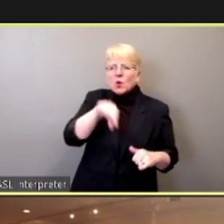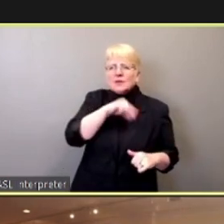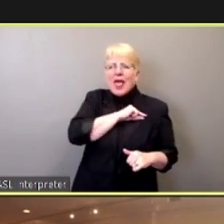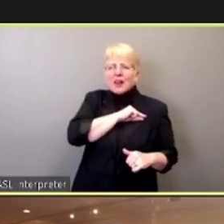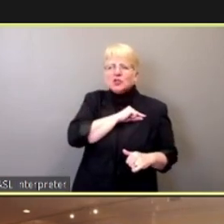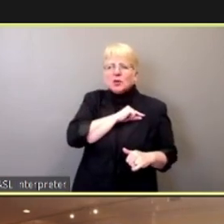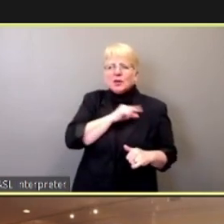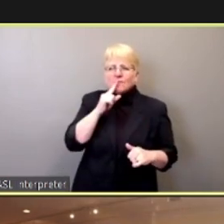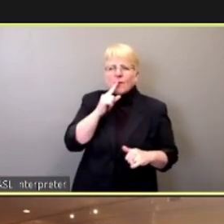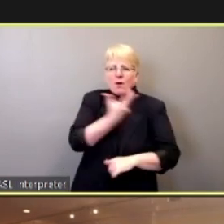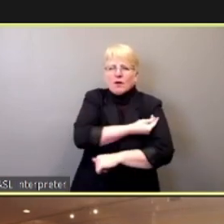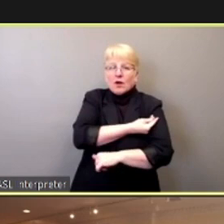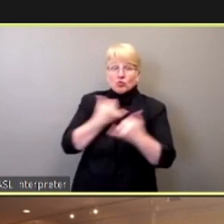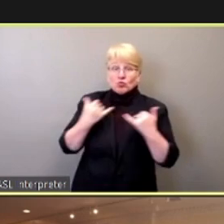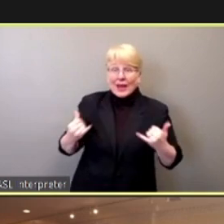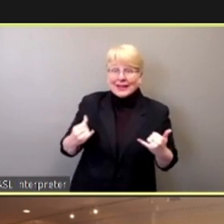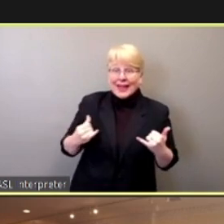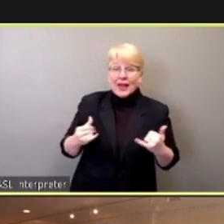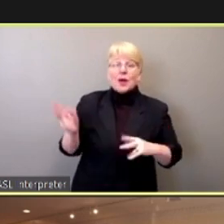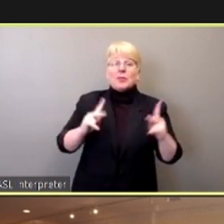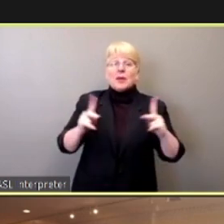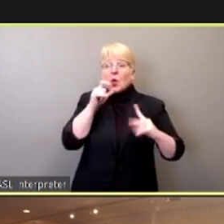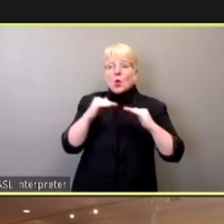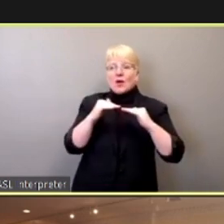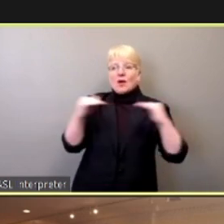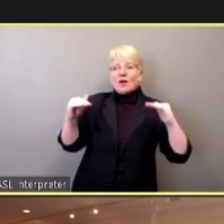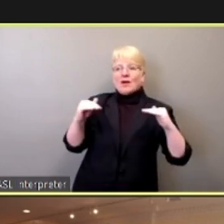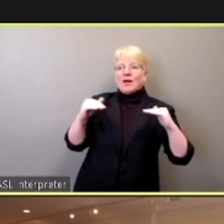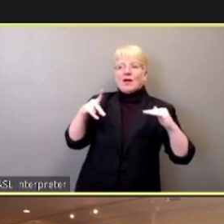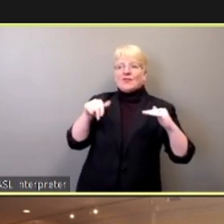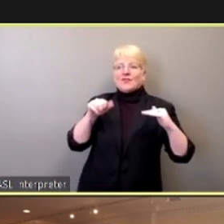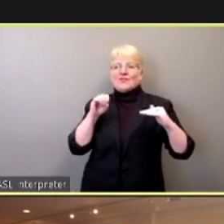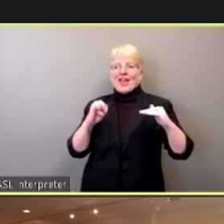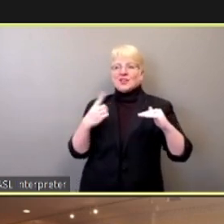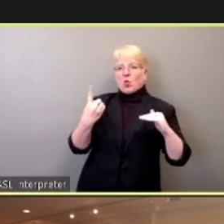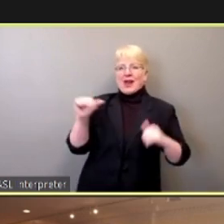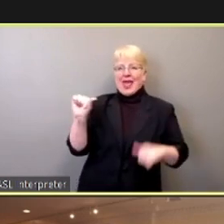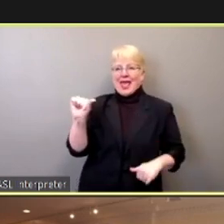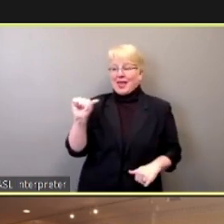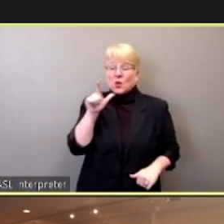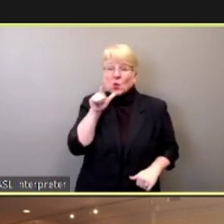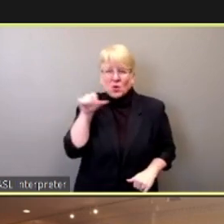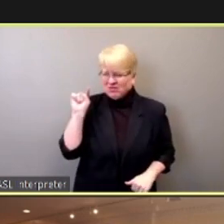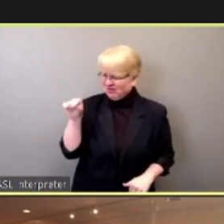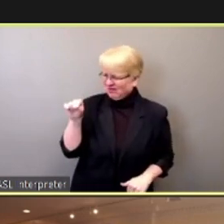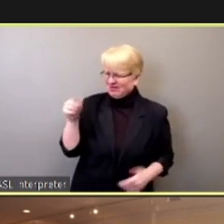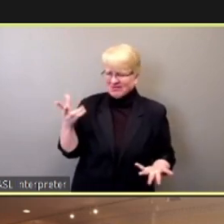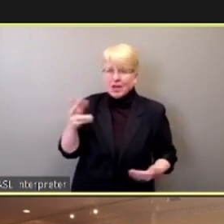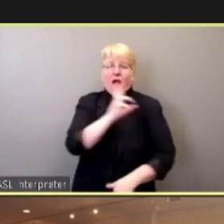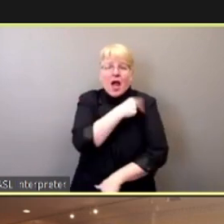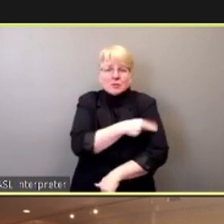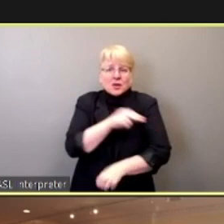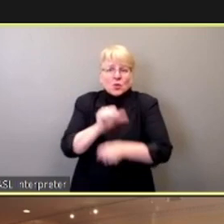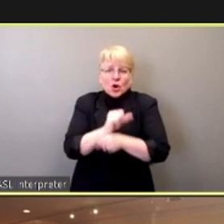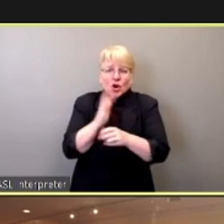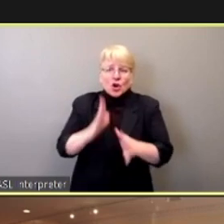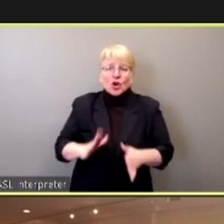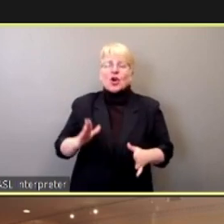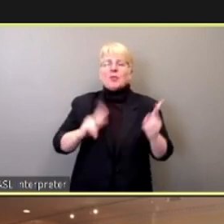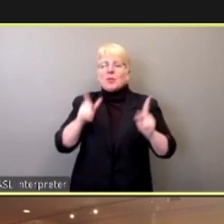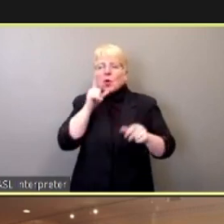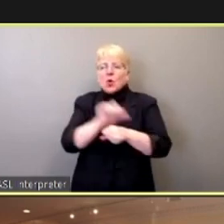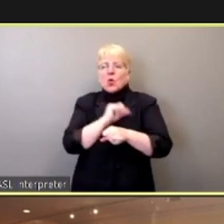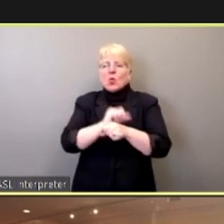are vaccinating persons who are in phase 1A, which let me remind you, hospital personnel, residents and staff of long-term